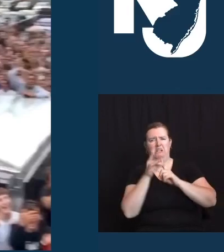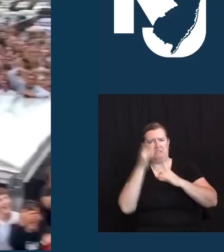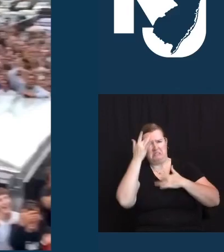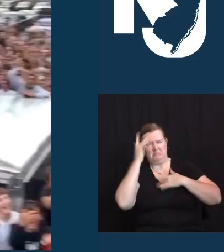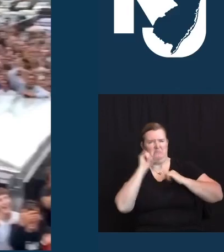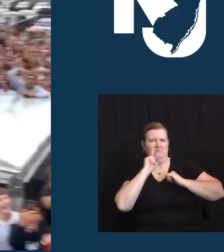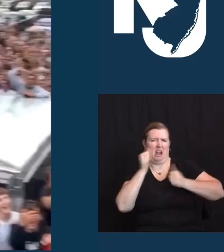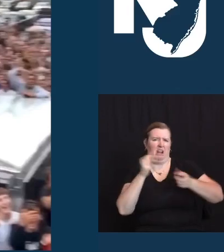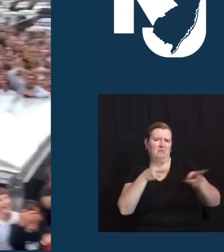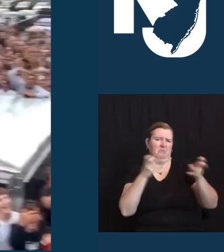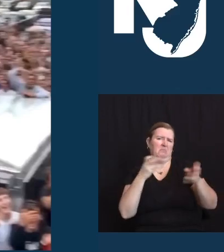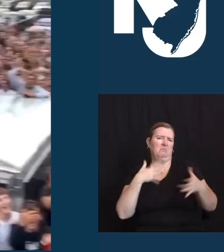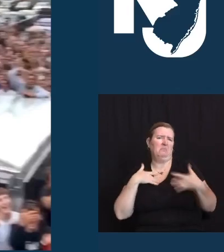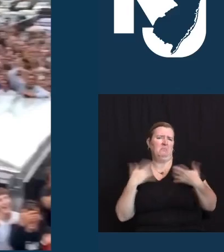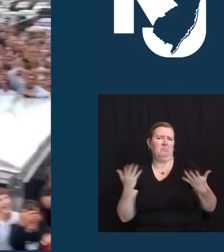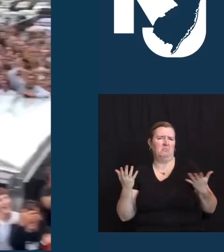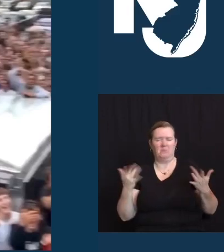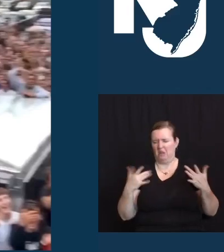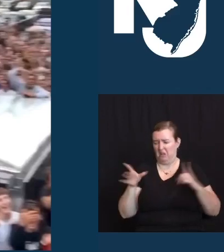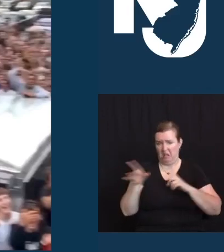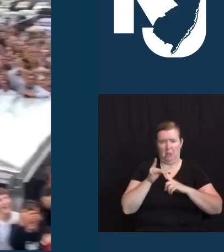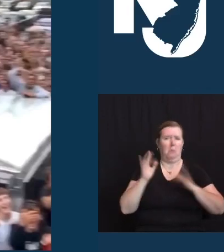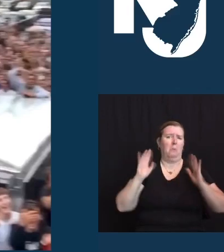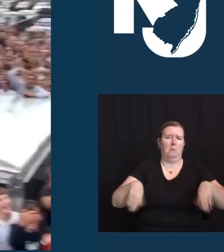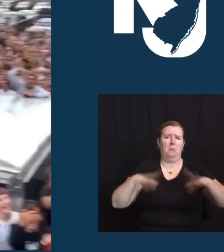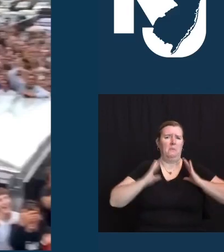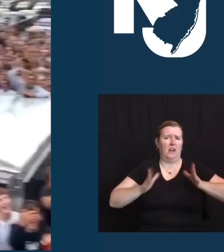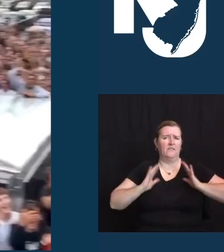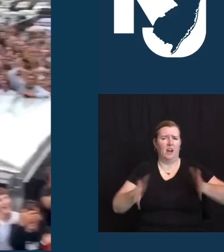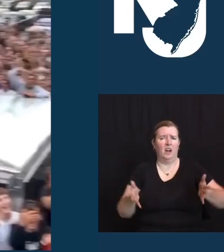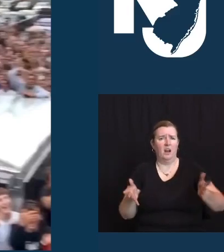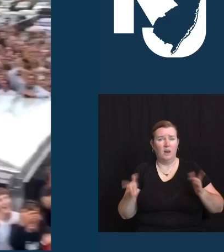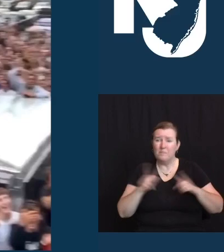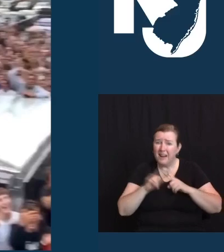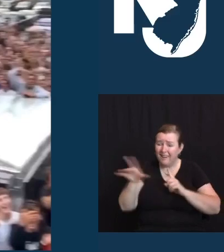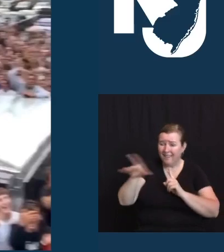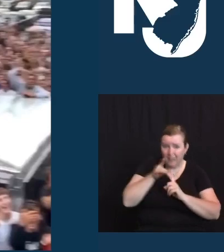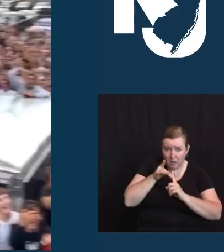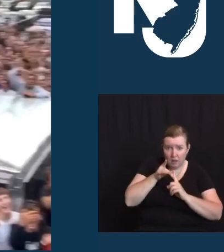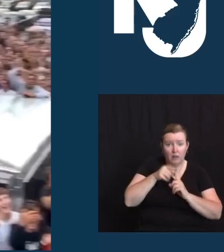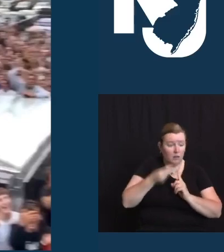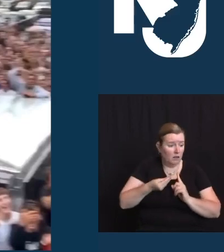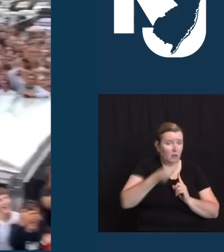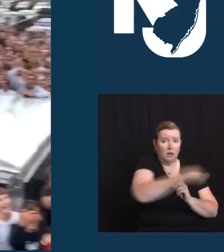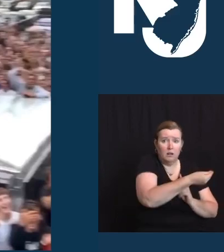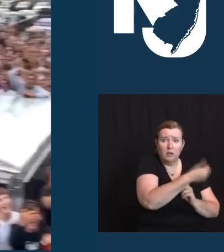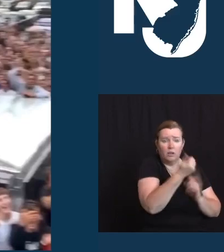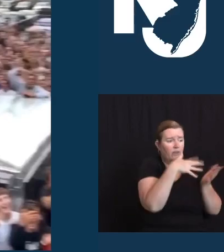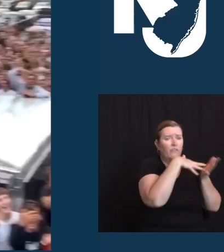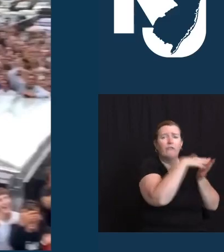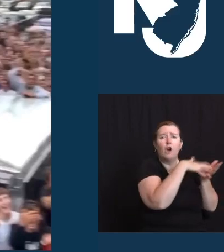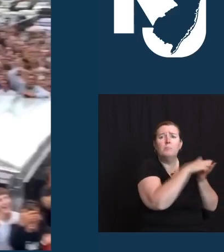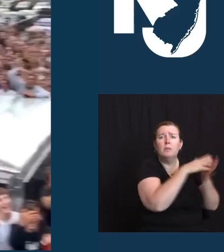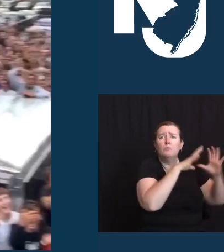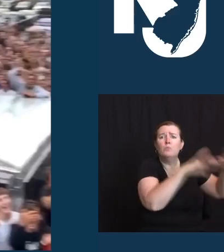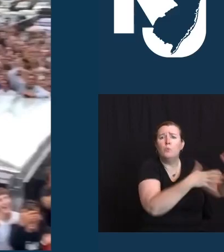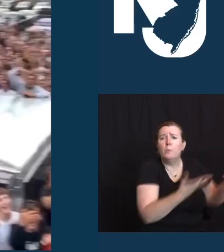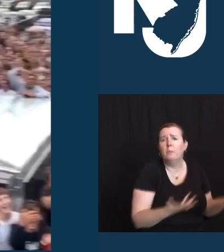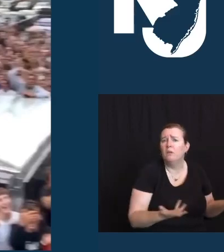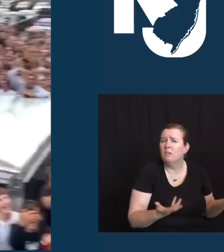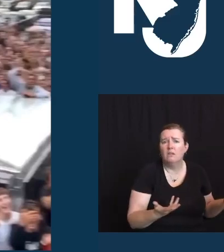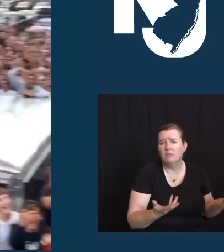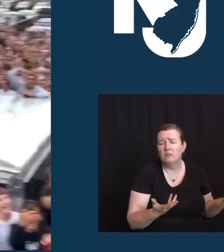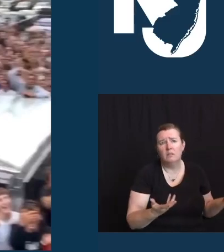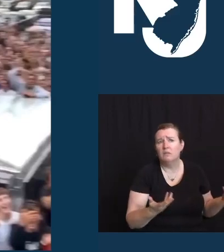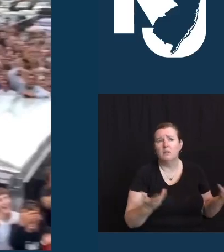someone who may be particularly vulnerable if you yourself are not symptomatic. As Judy pointed out last week, the positivity rates,